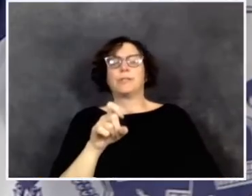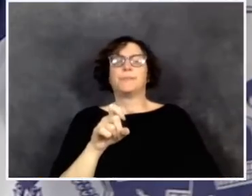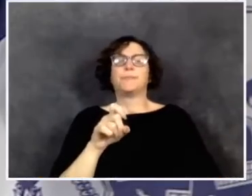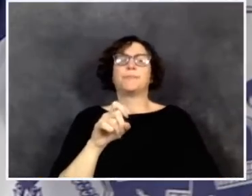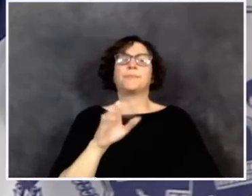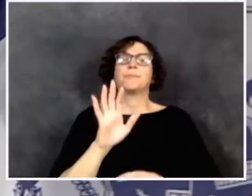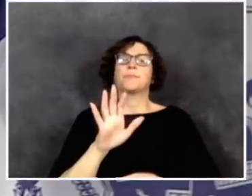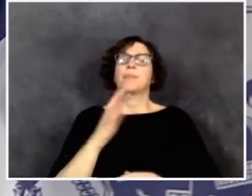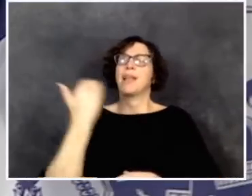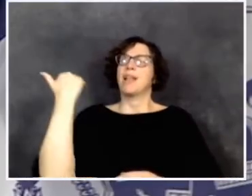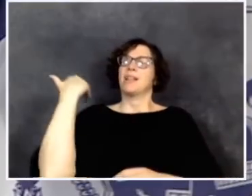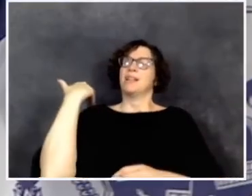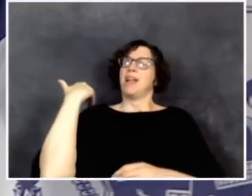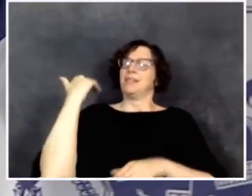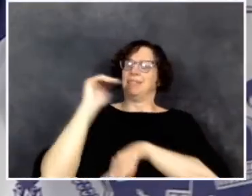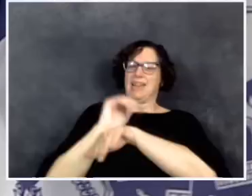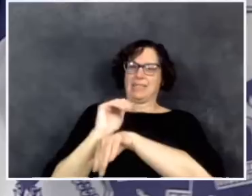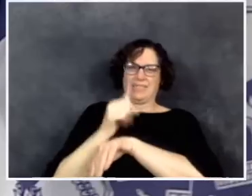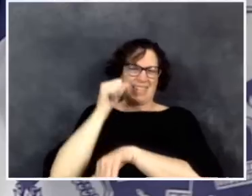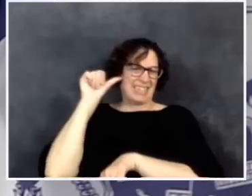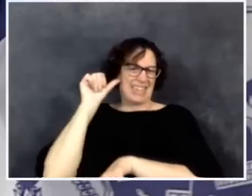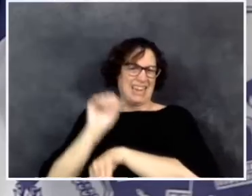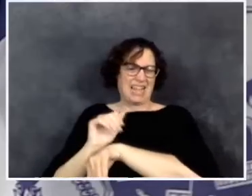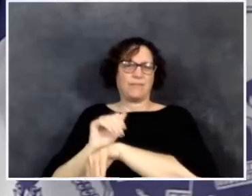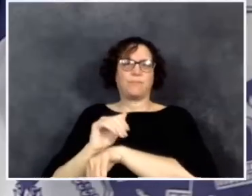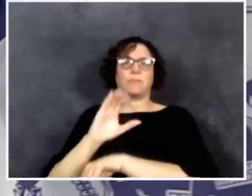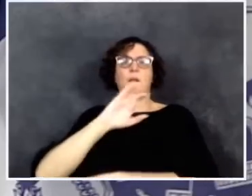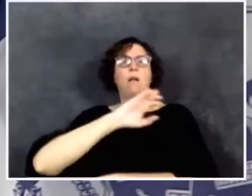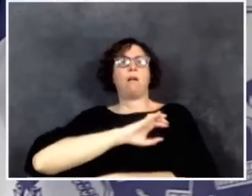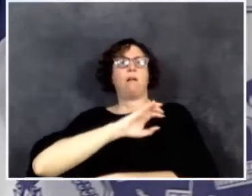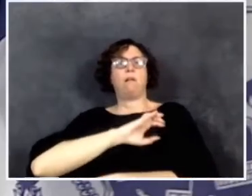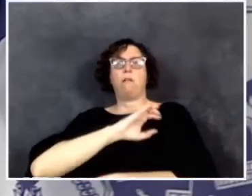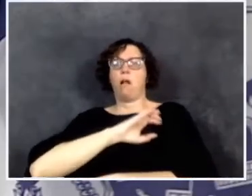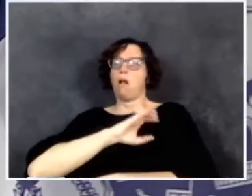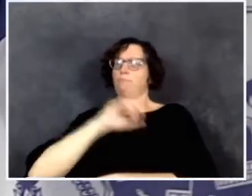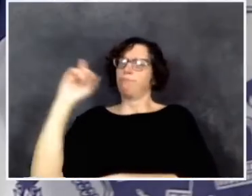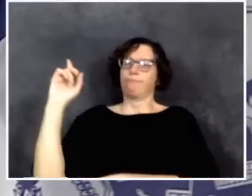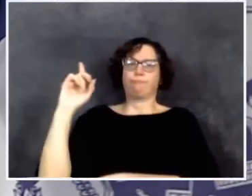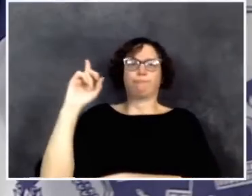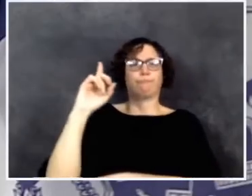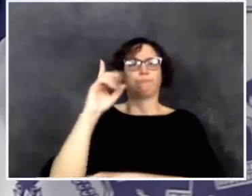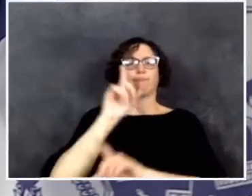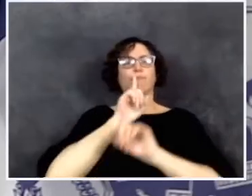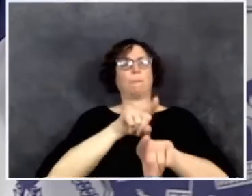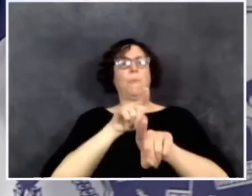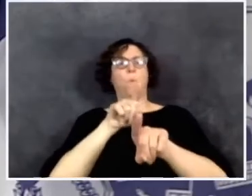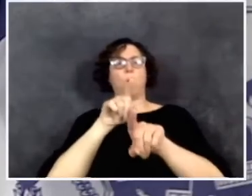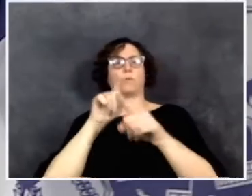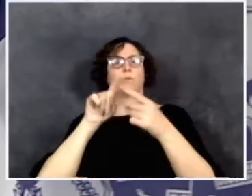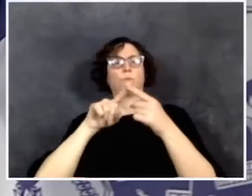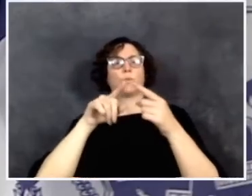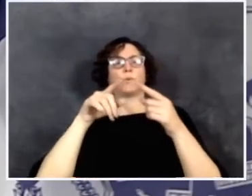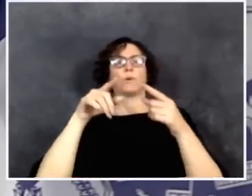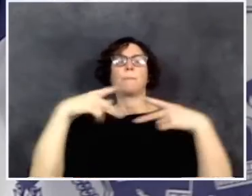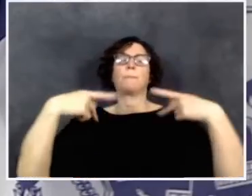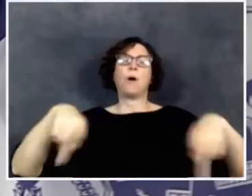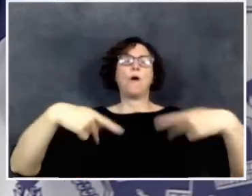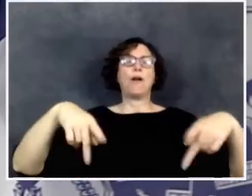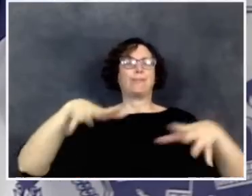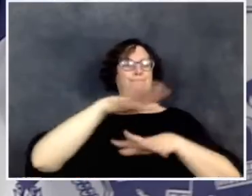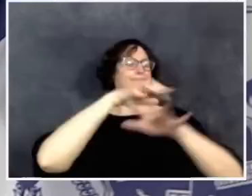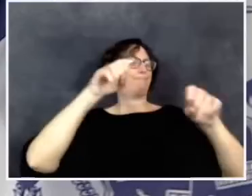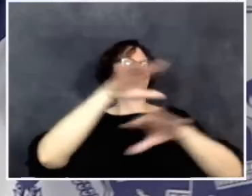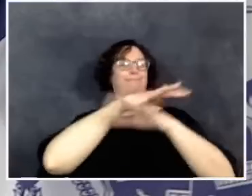the police responded to a rap party video, whatever it is,